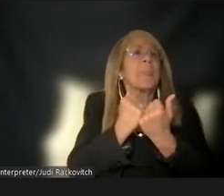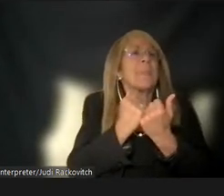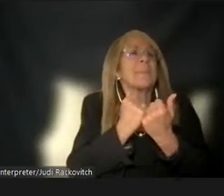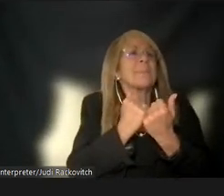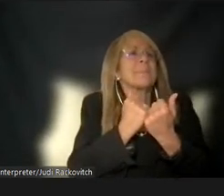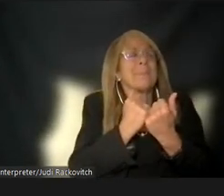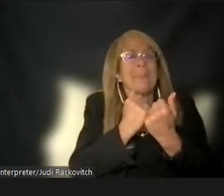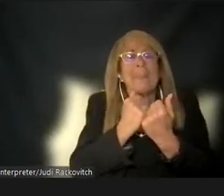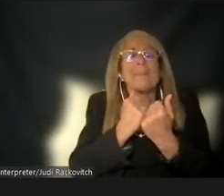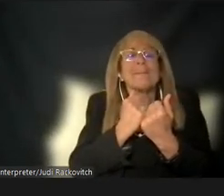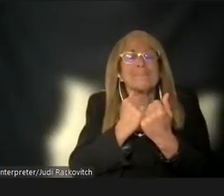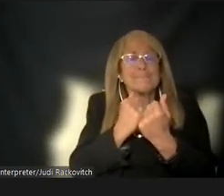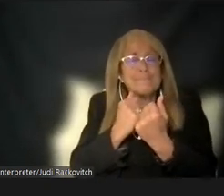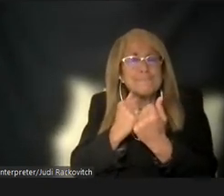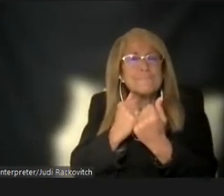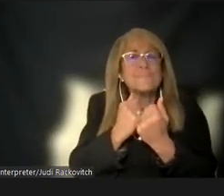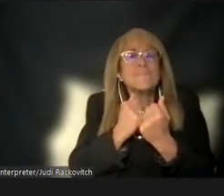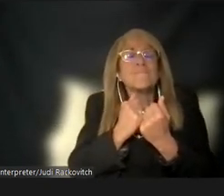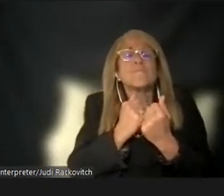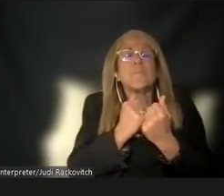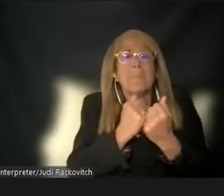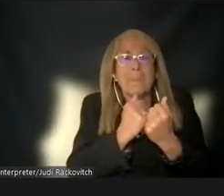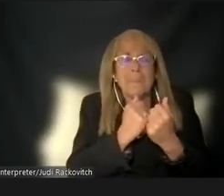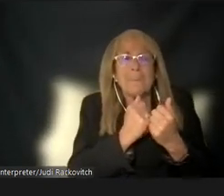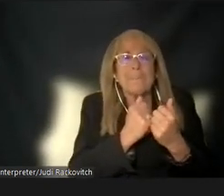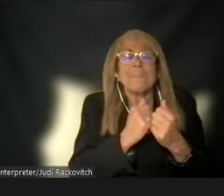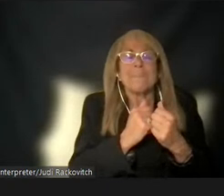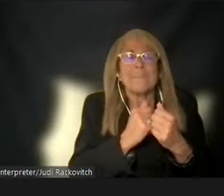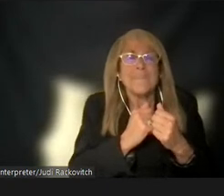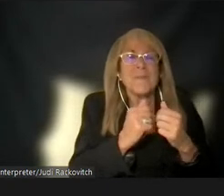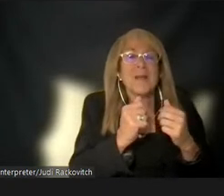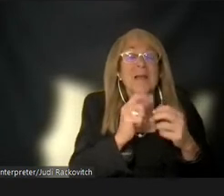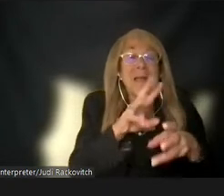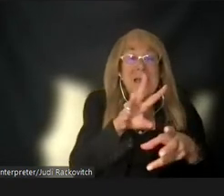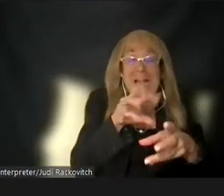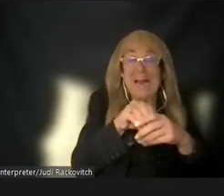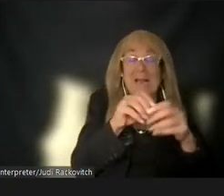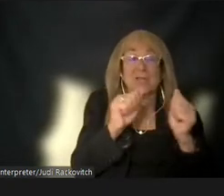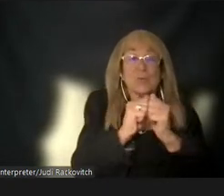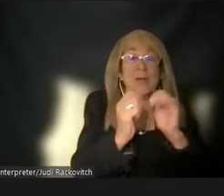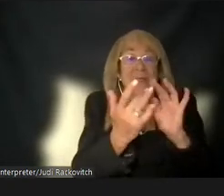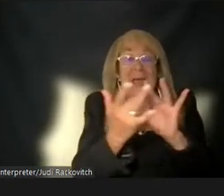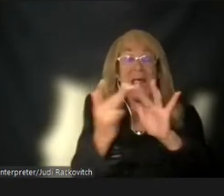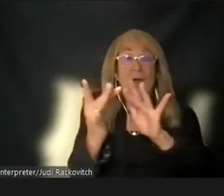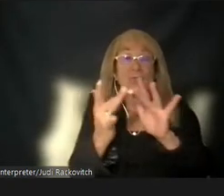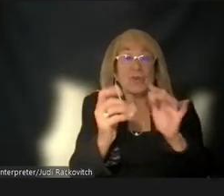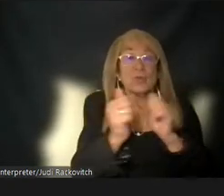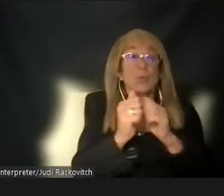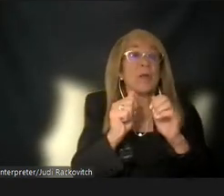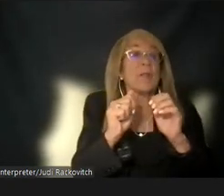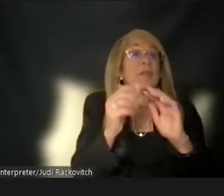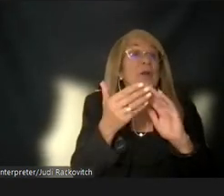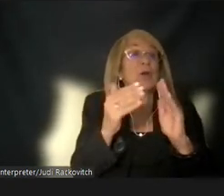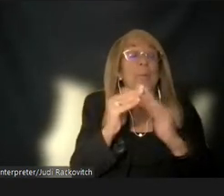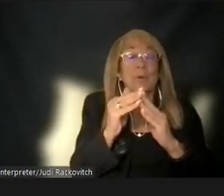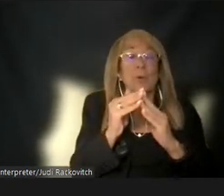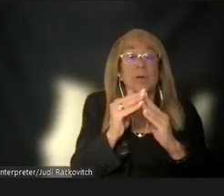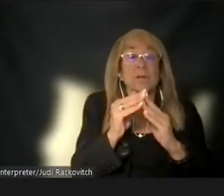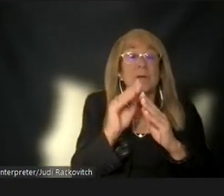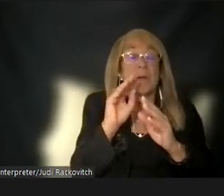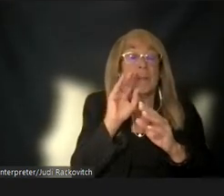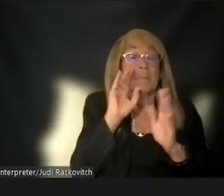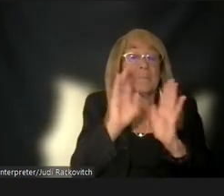populations and environmental justice communities. We engage in outreach with those communities, as you can see by the little picture on the right.